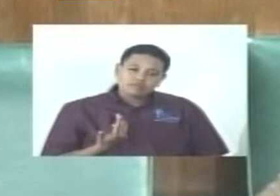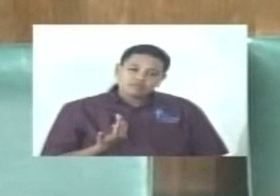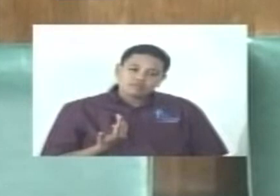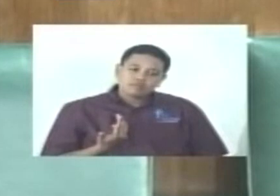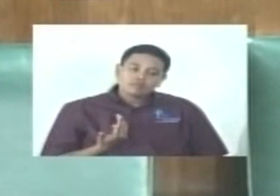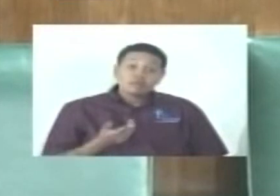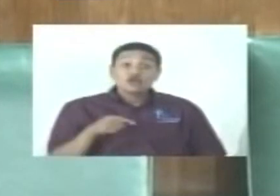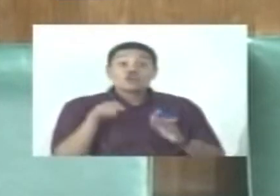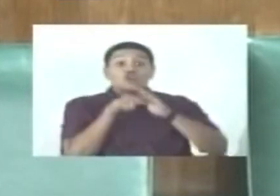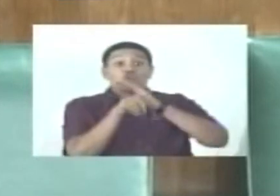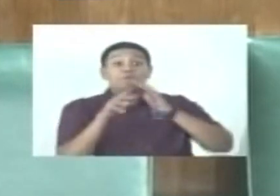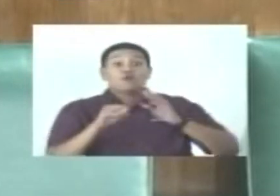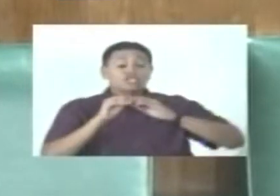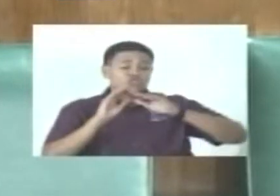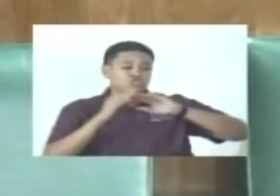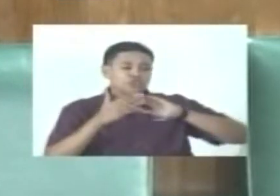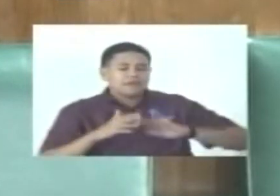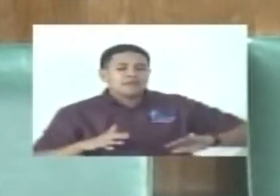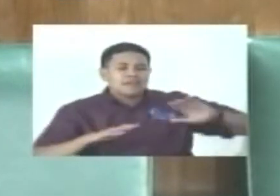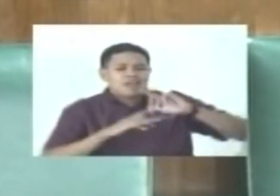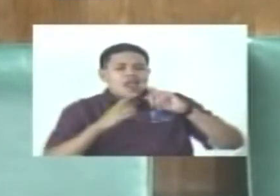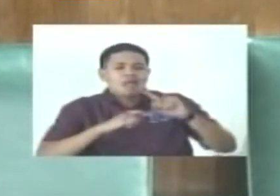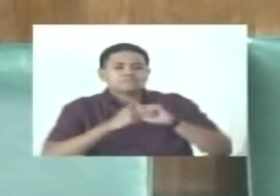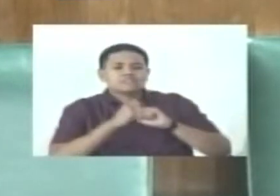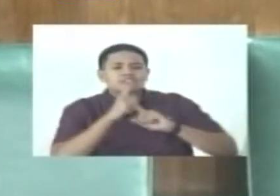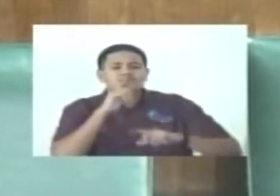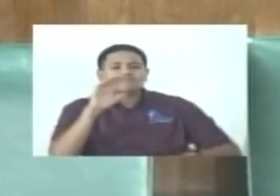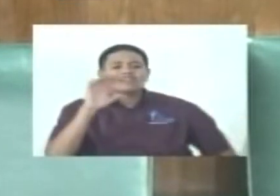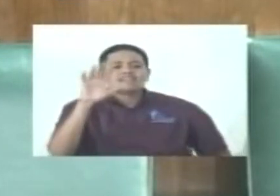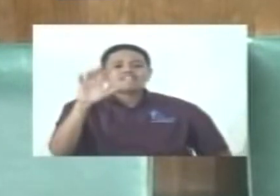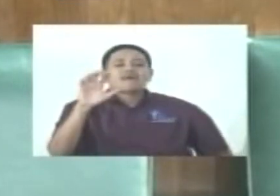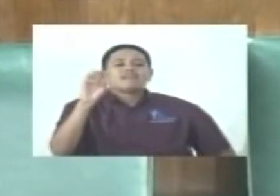the murders in the country was